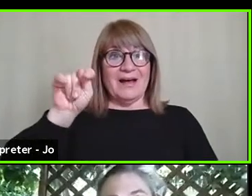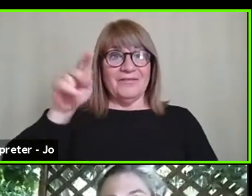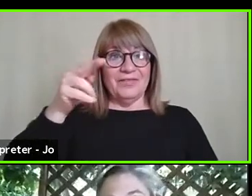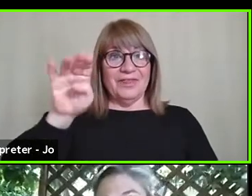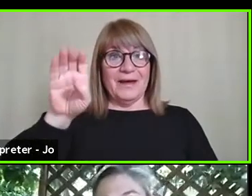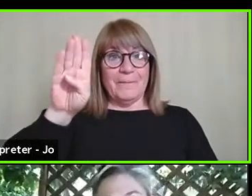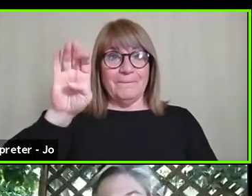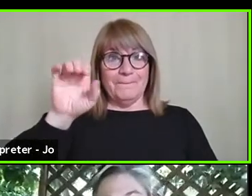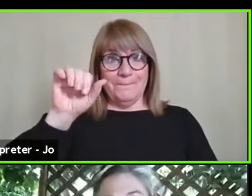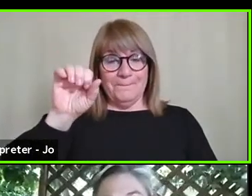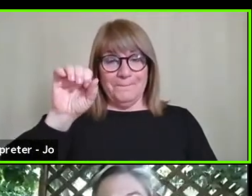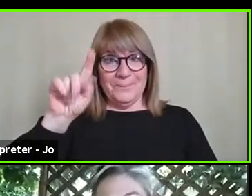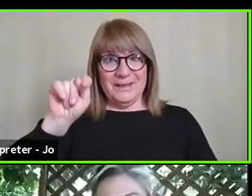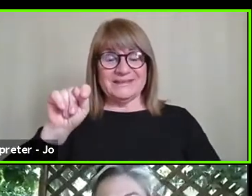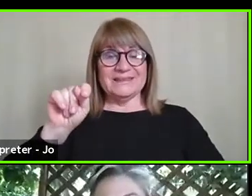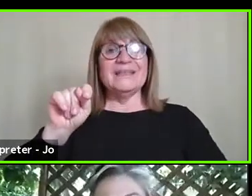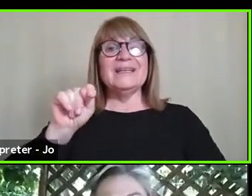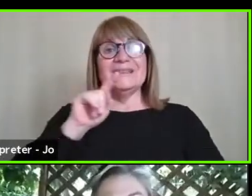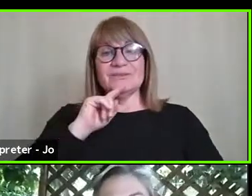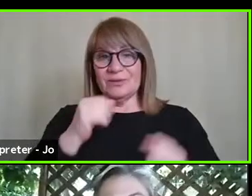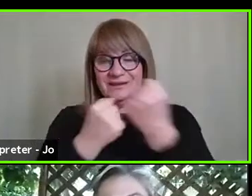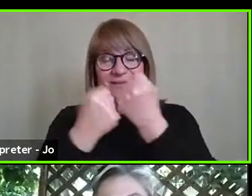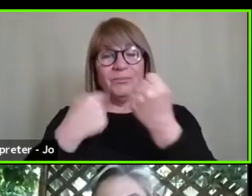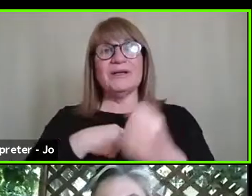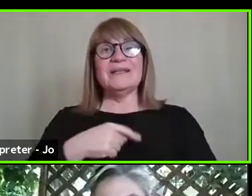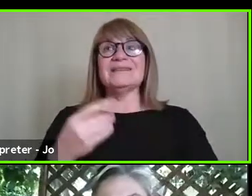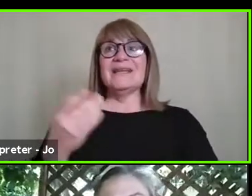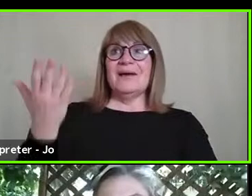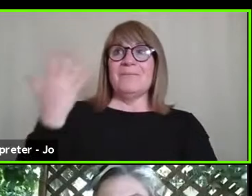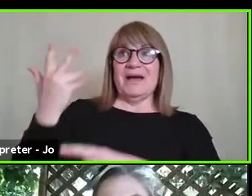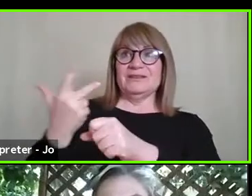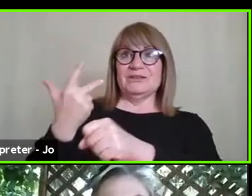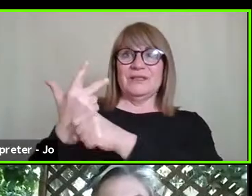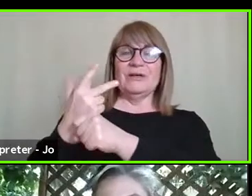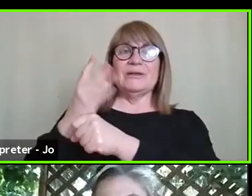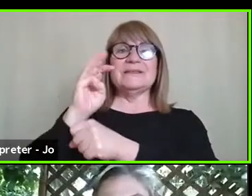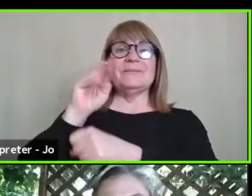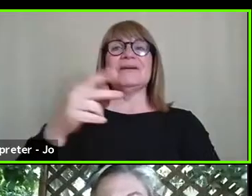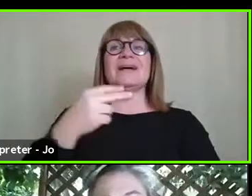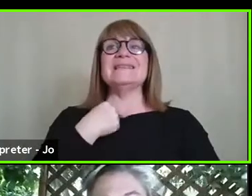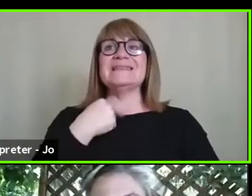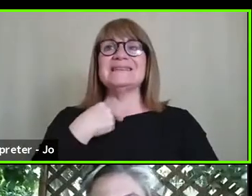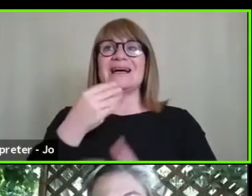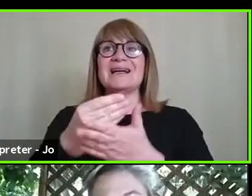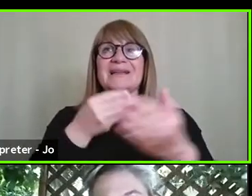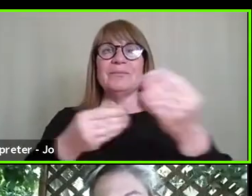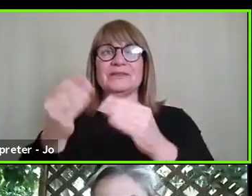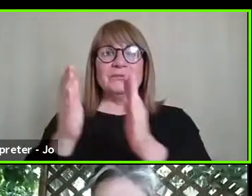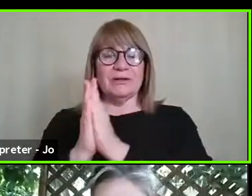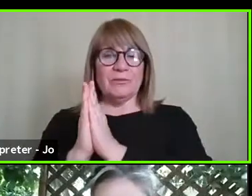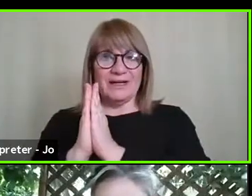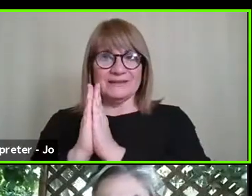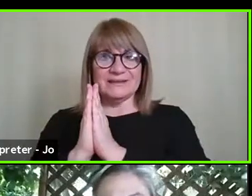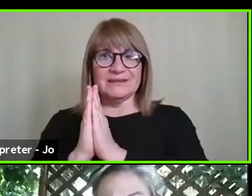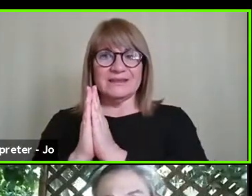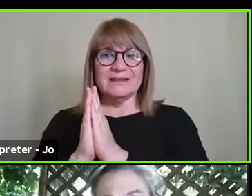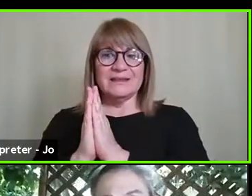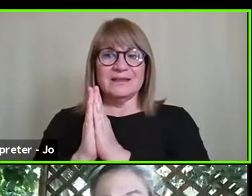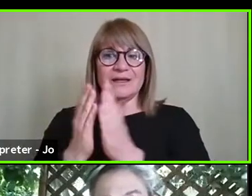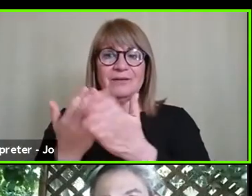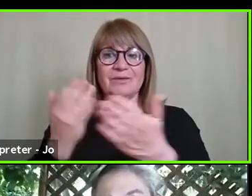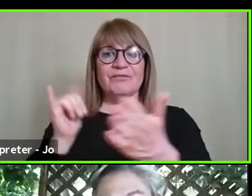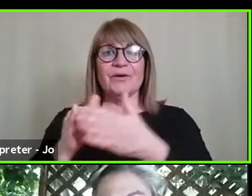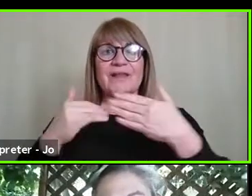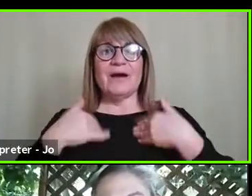three years of the bill got stuck in the budget request before this year's budget request for example we were able to have a special